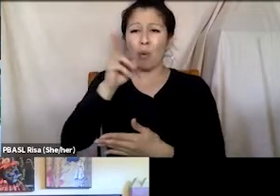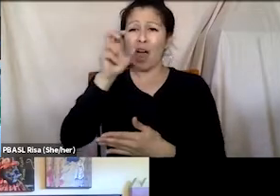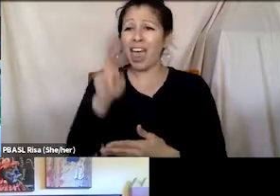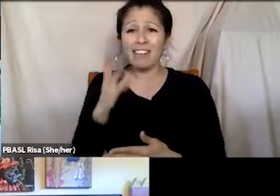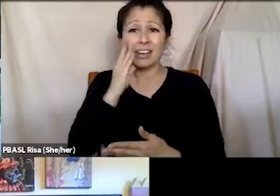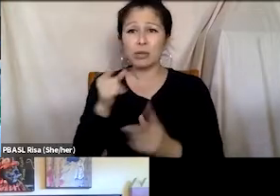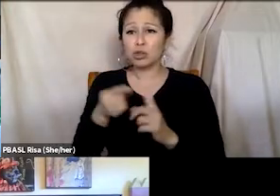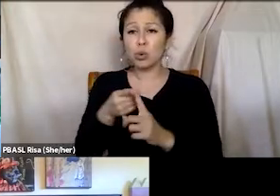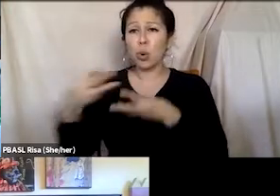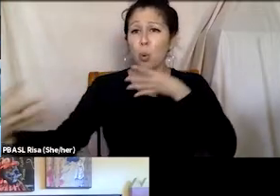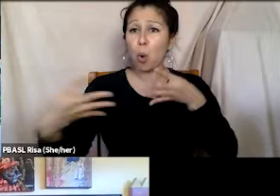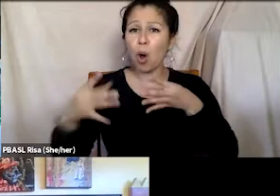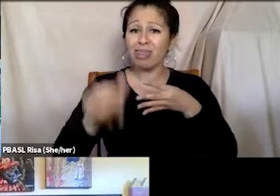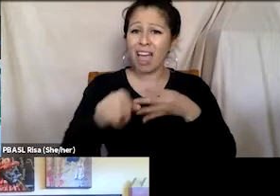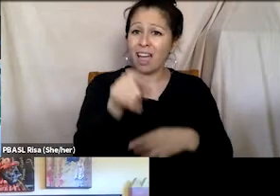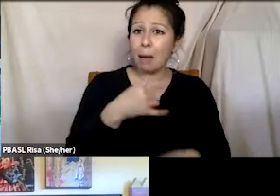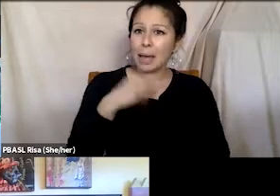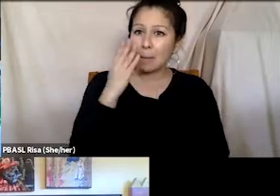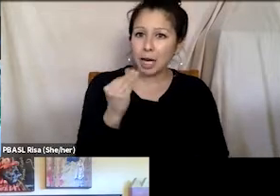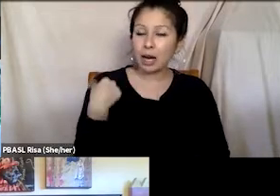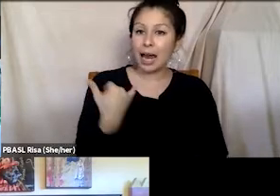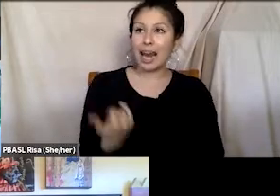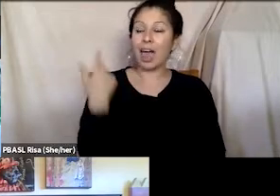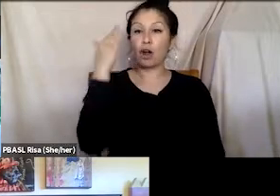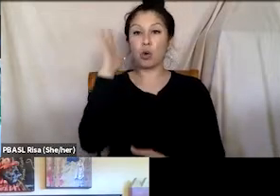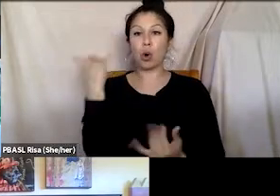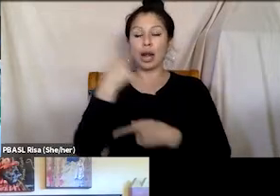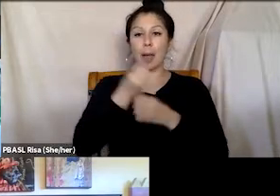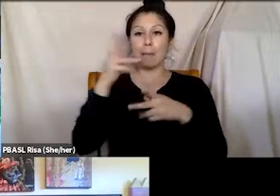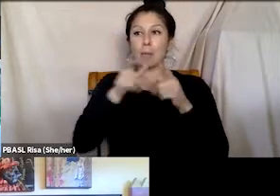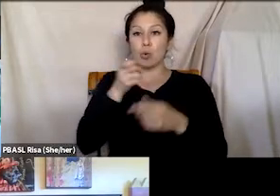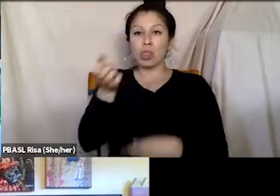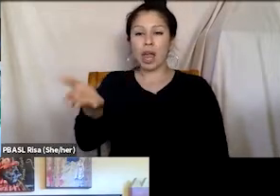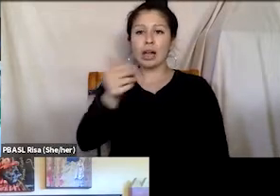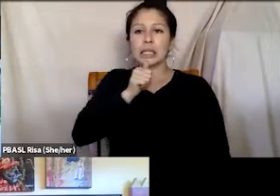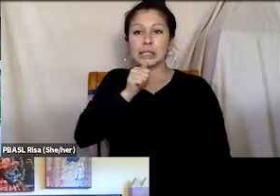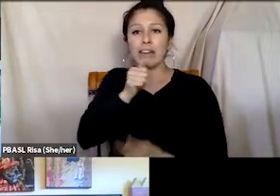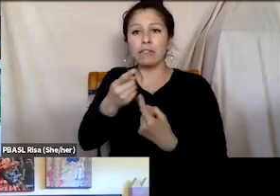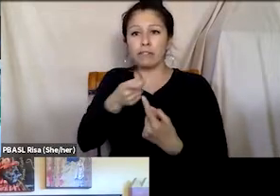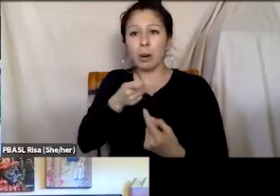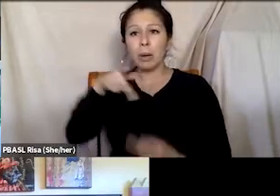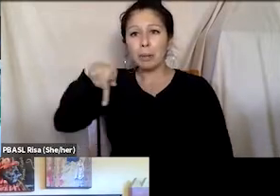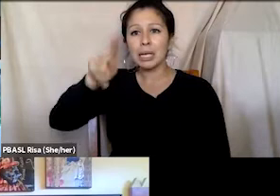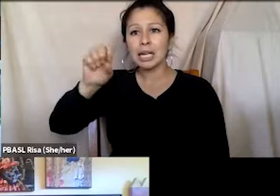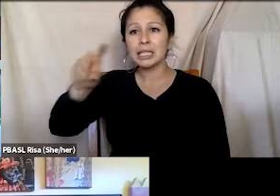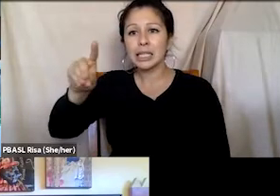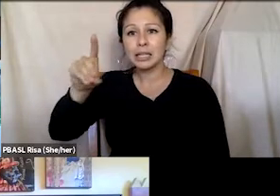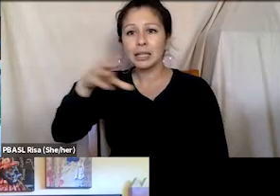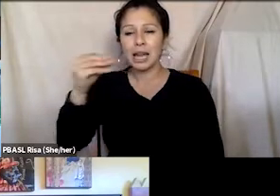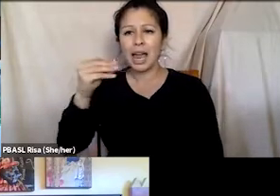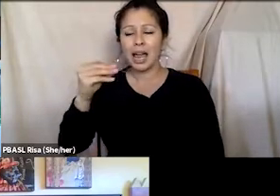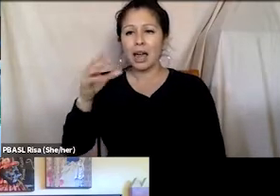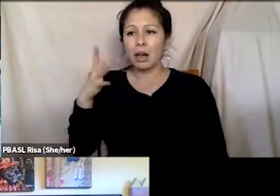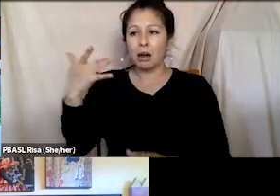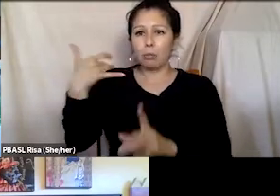to experiencing war. And we know now that a lot of folks that were there suffer from the PTSD and residual